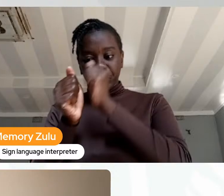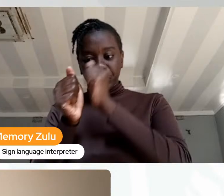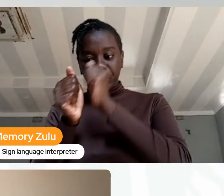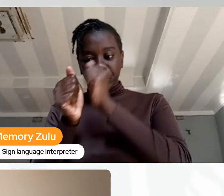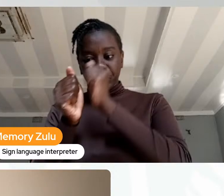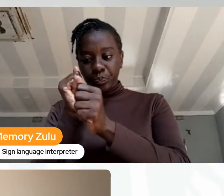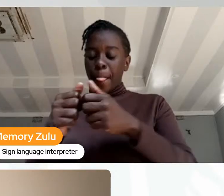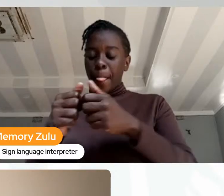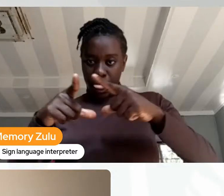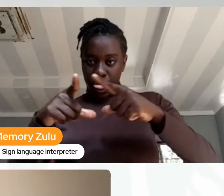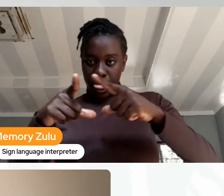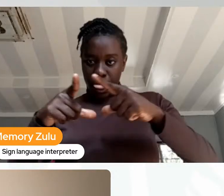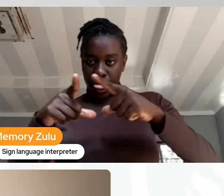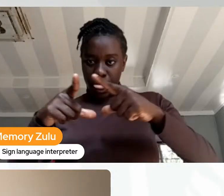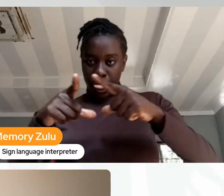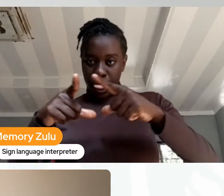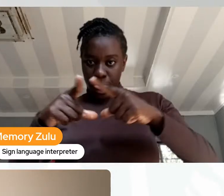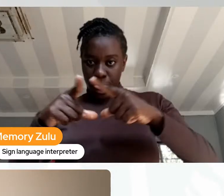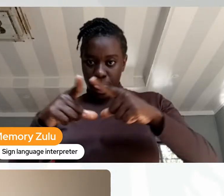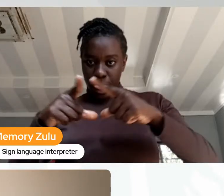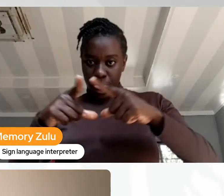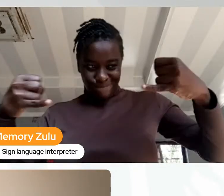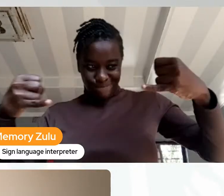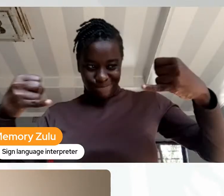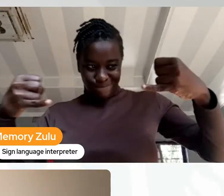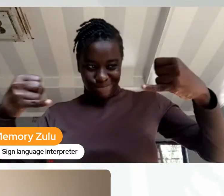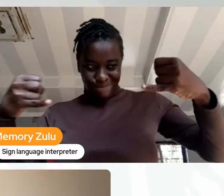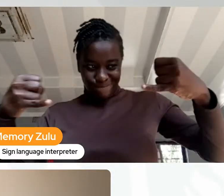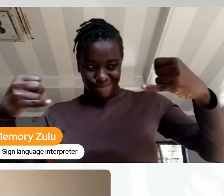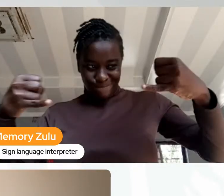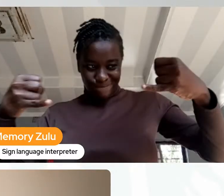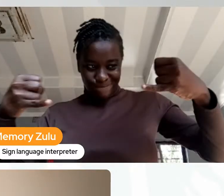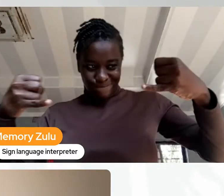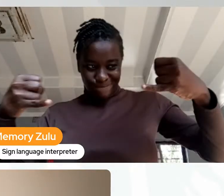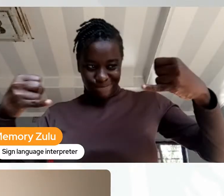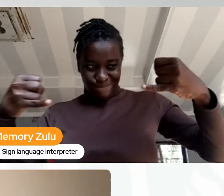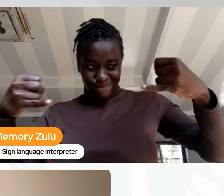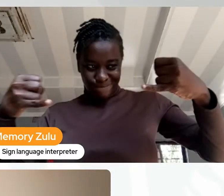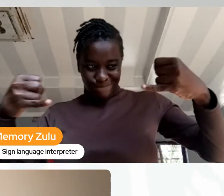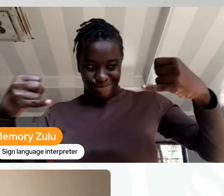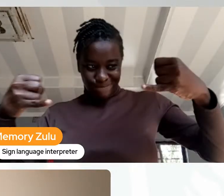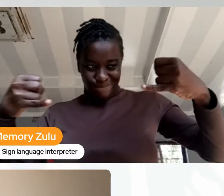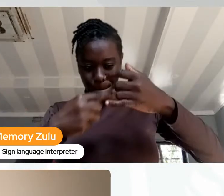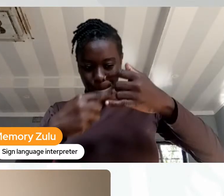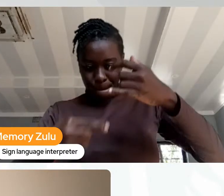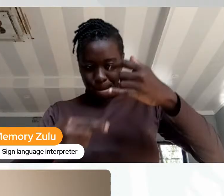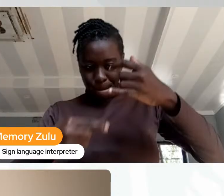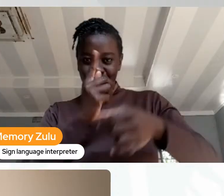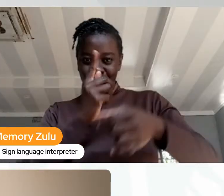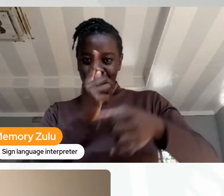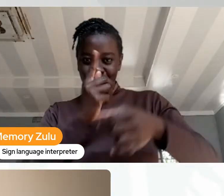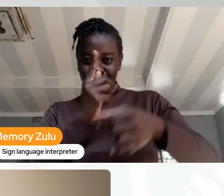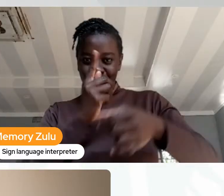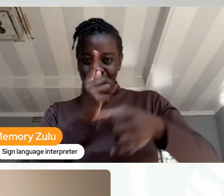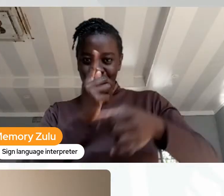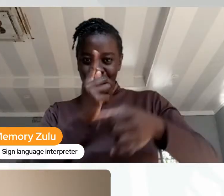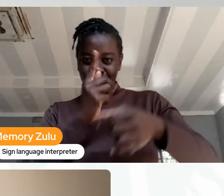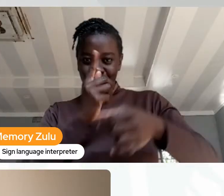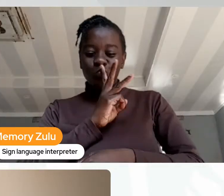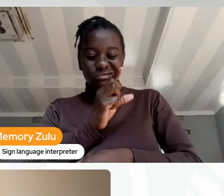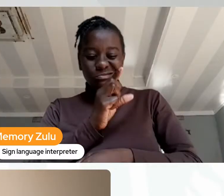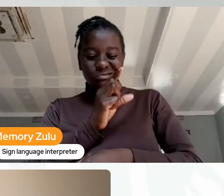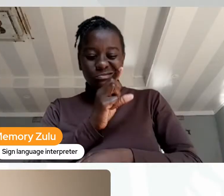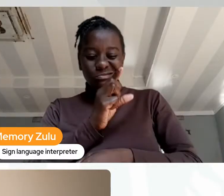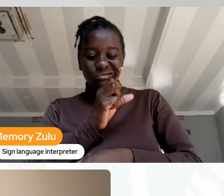adult onset, that's when you would see certain things coming out. And I don't know